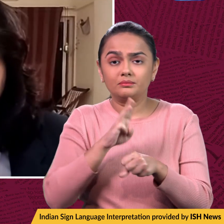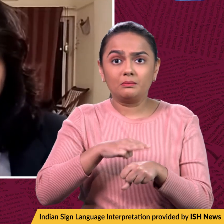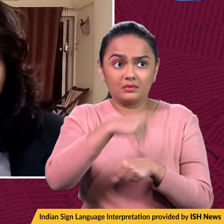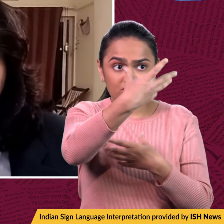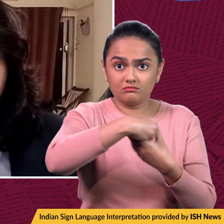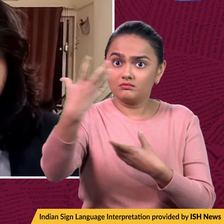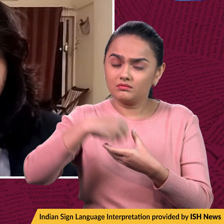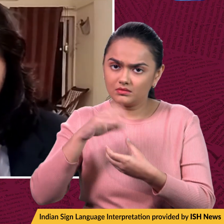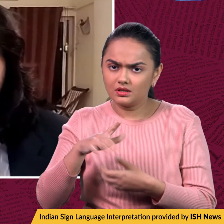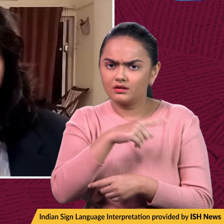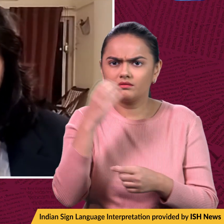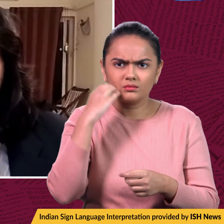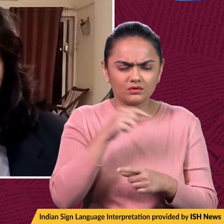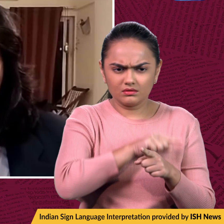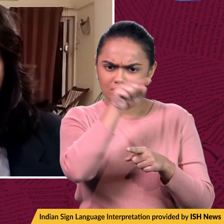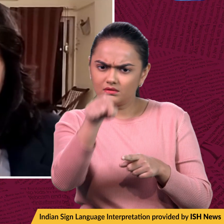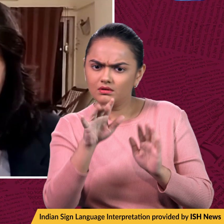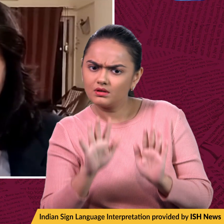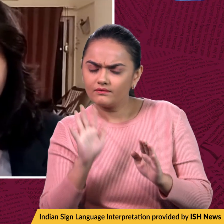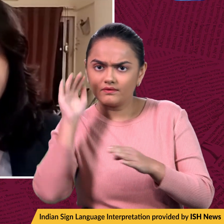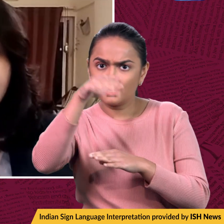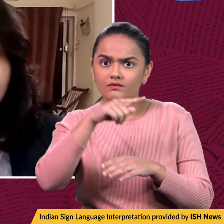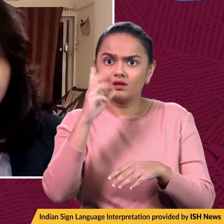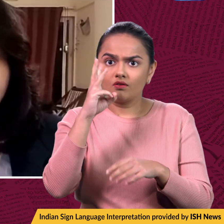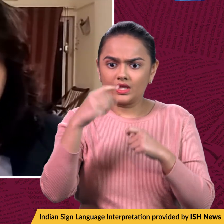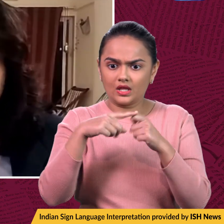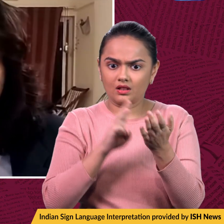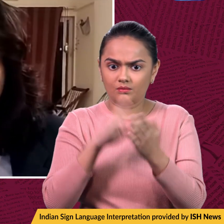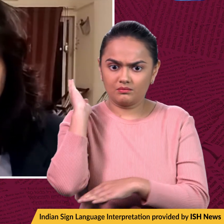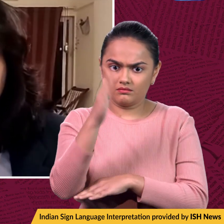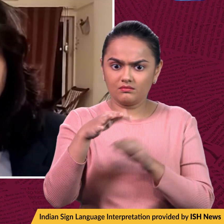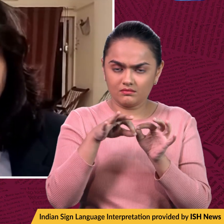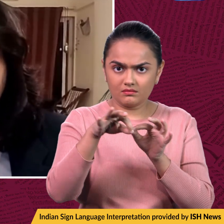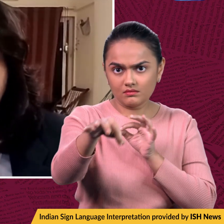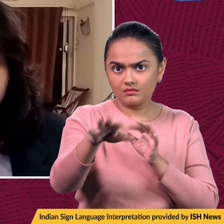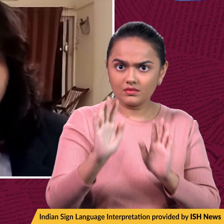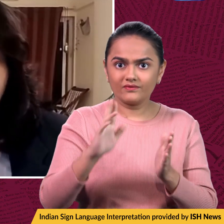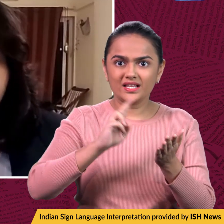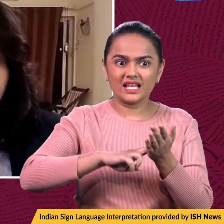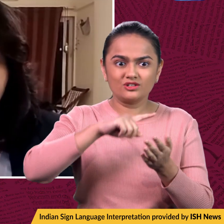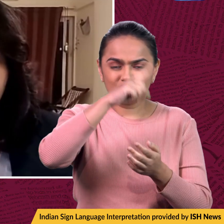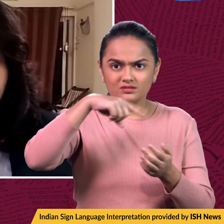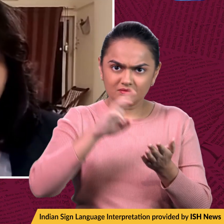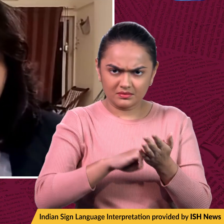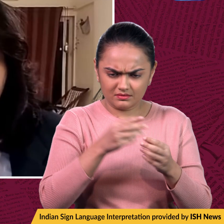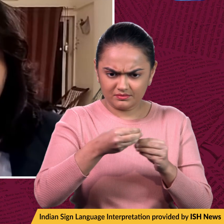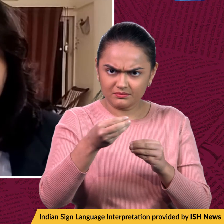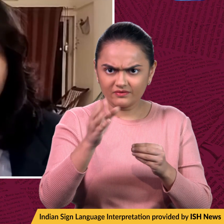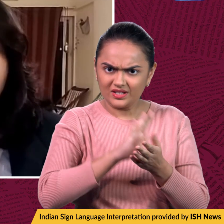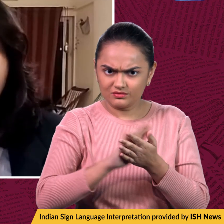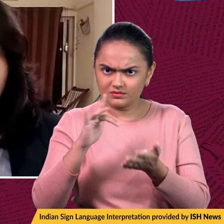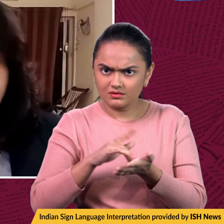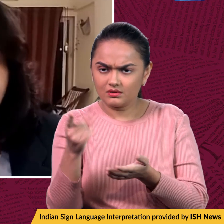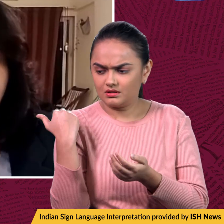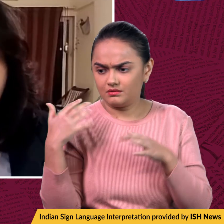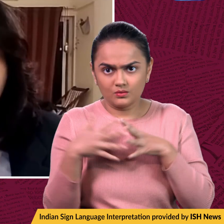members. PM Modi's cavalcade was stranded on a flyover 30 kilometers from National Martyrs Memorial in